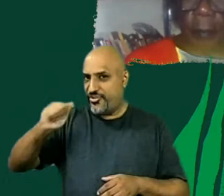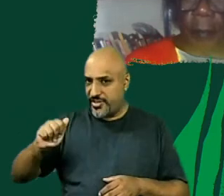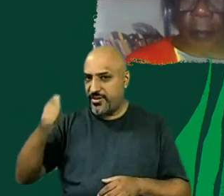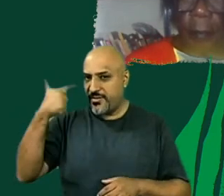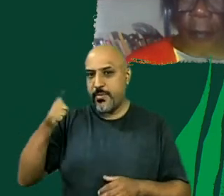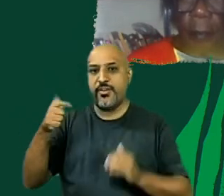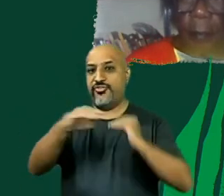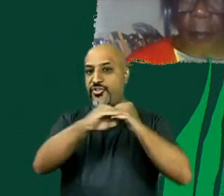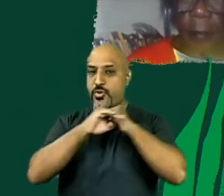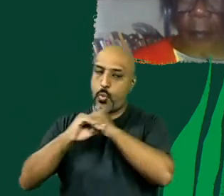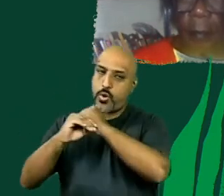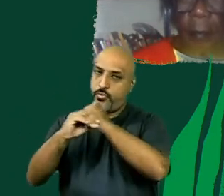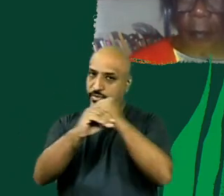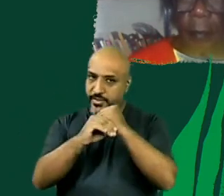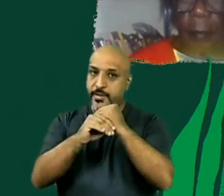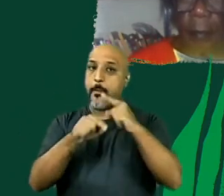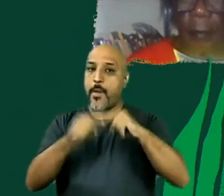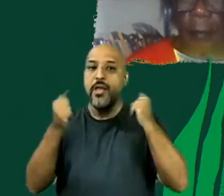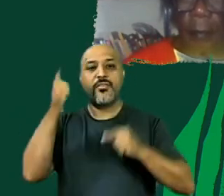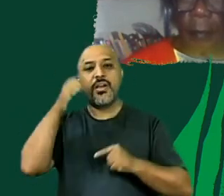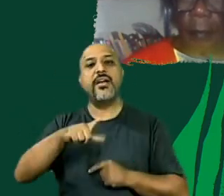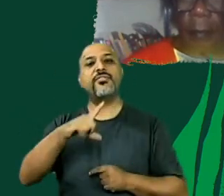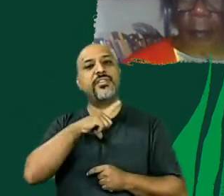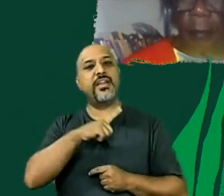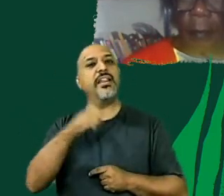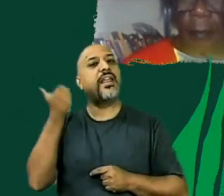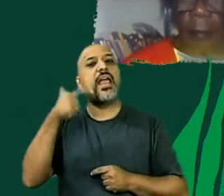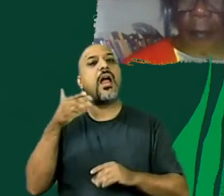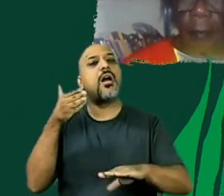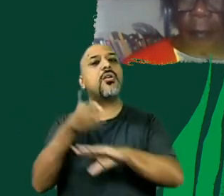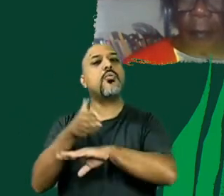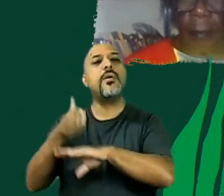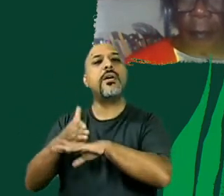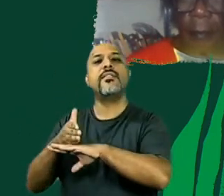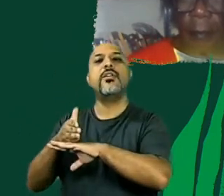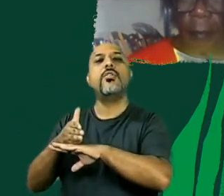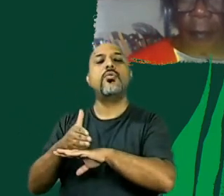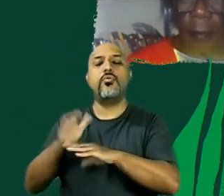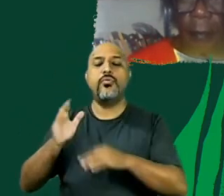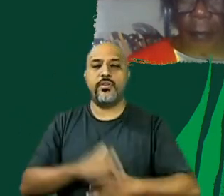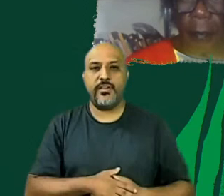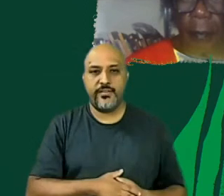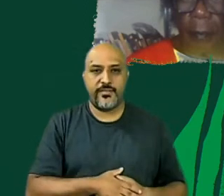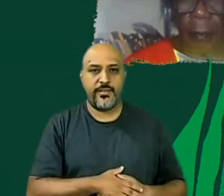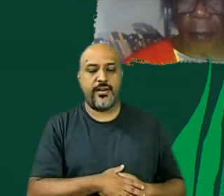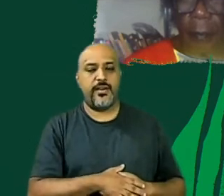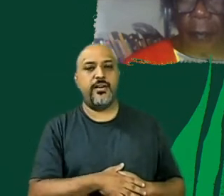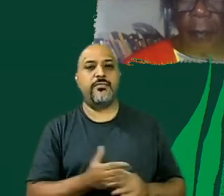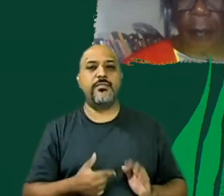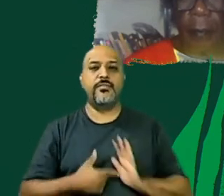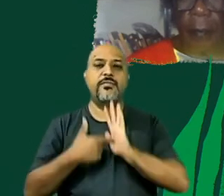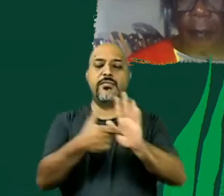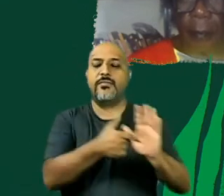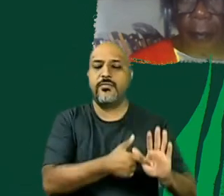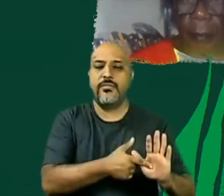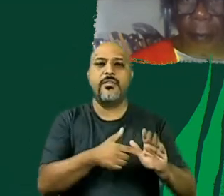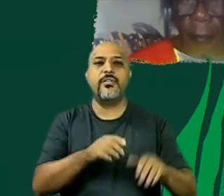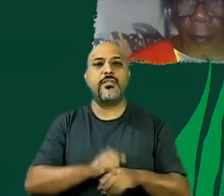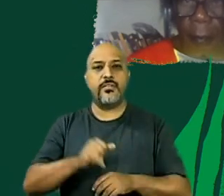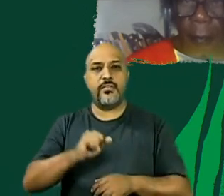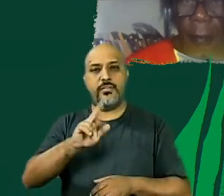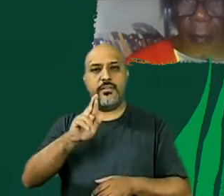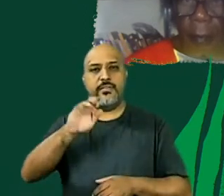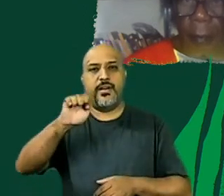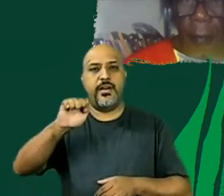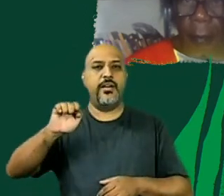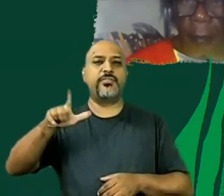Israeli occupation that's the horror. But in many other cultures, the situation of women has been,